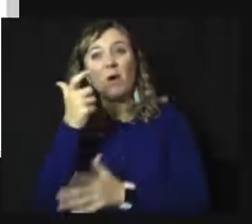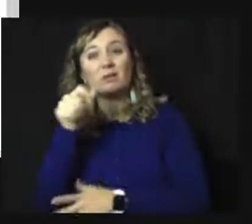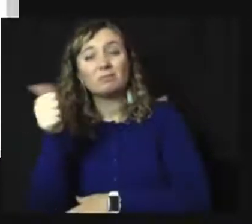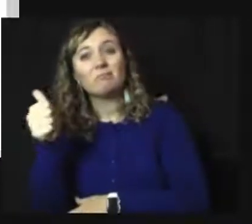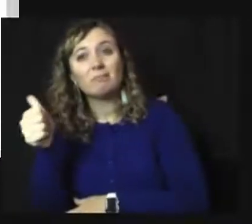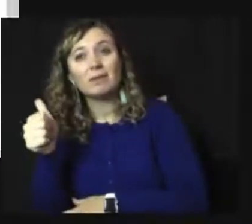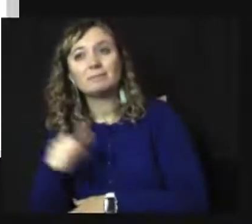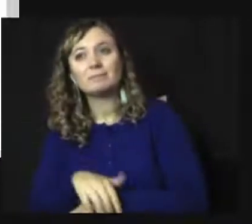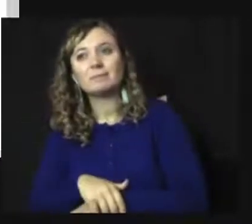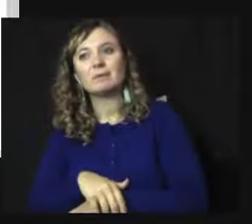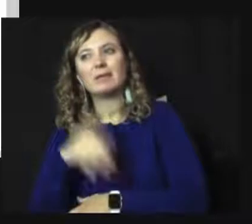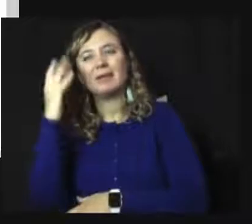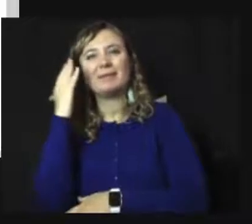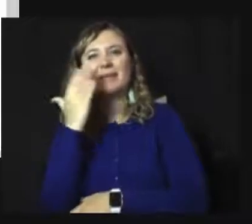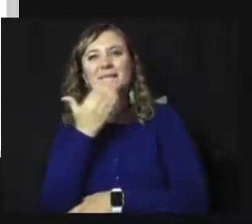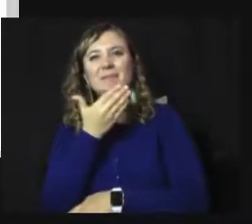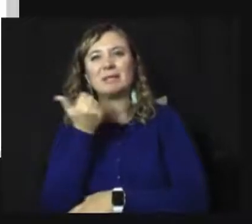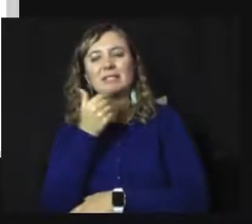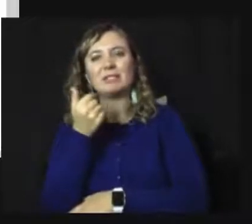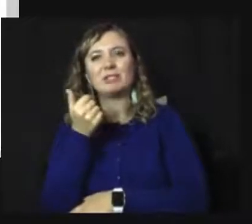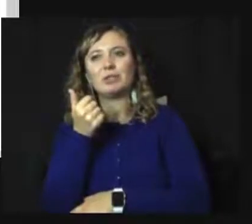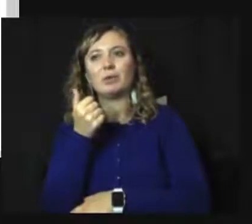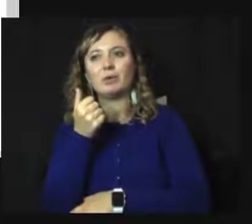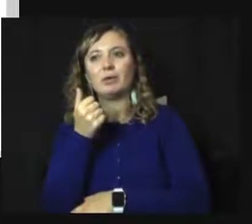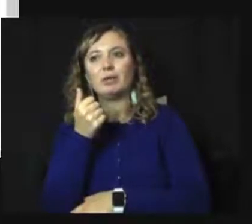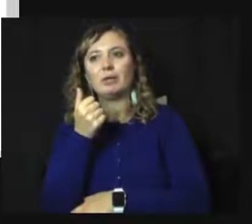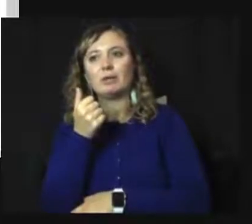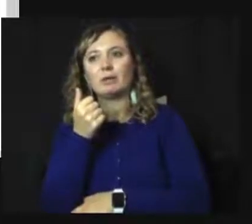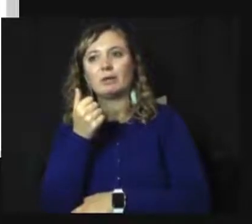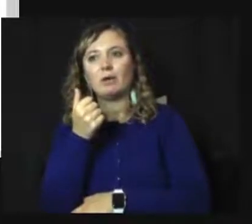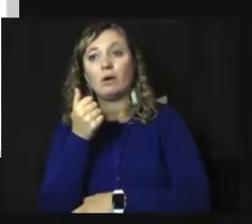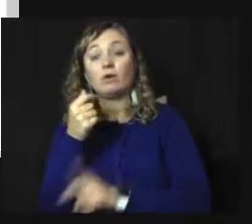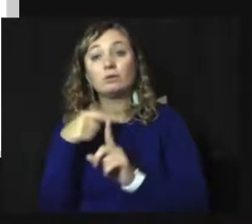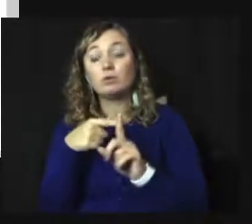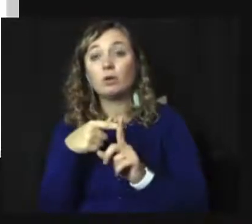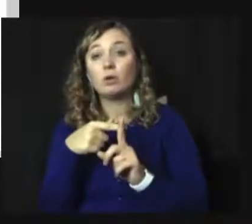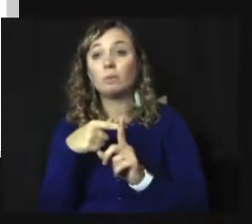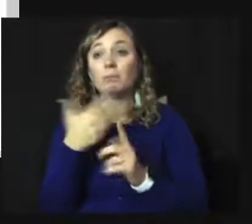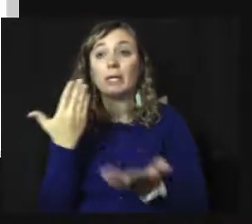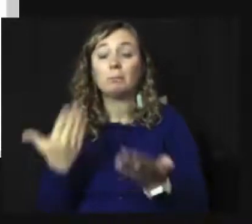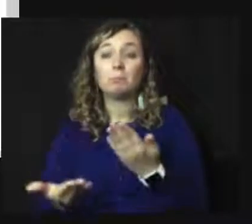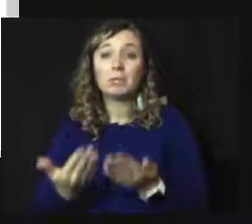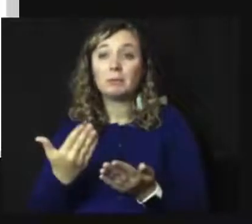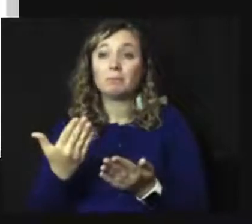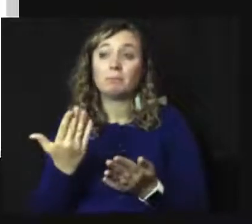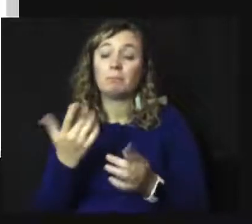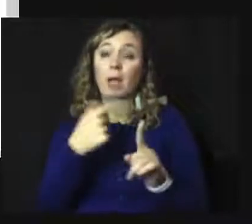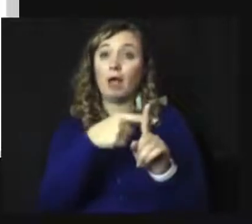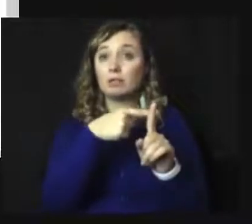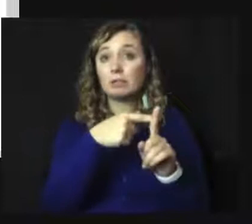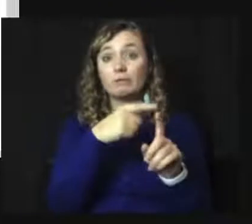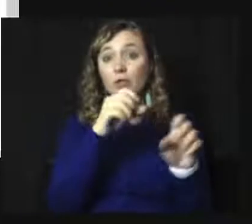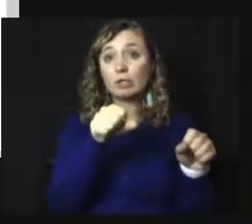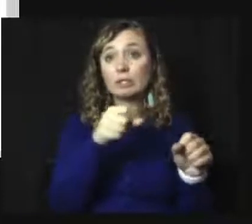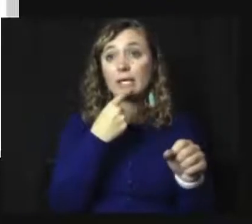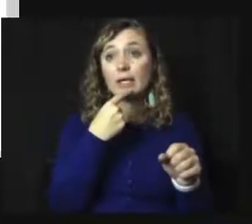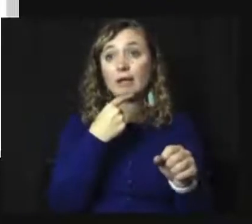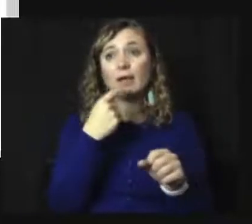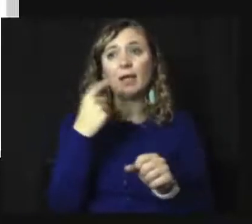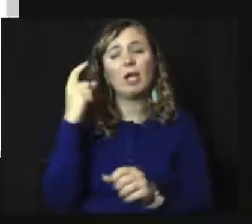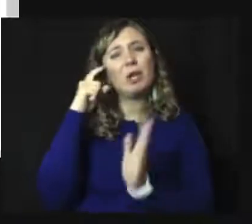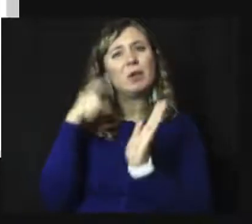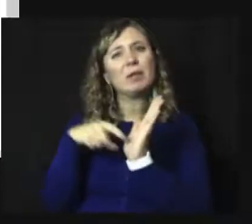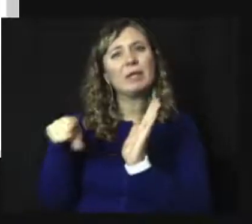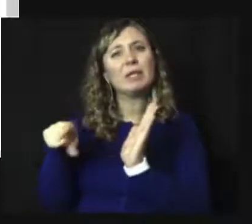steer the world in the direction. So even positive feedback is really good. Like, I noticed this show is really been praised by actually